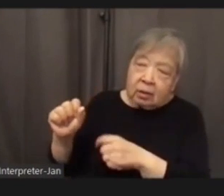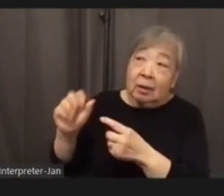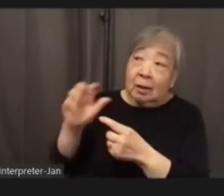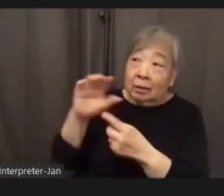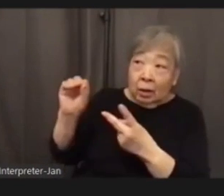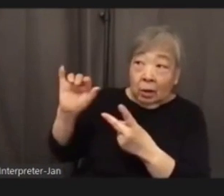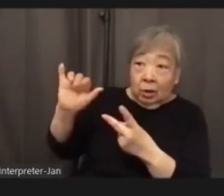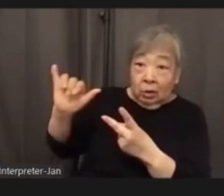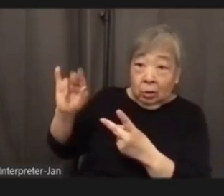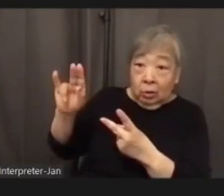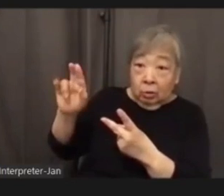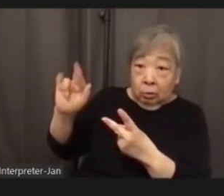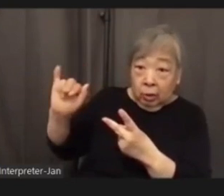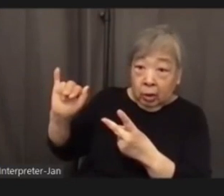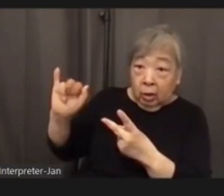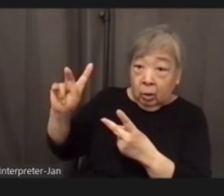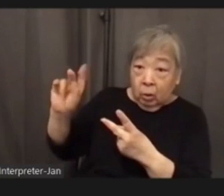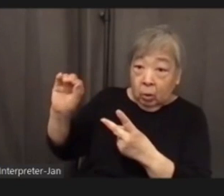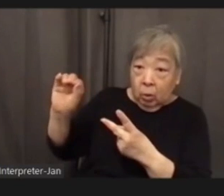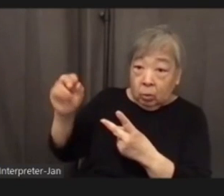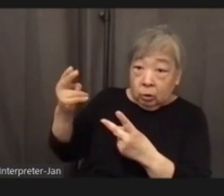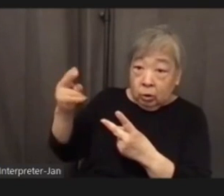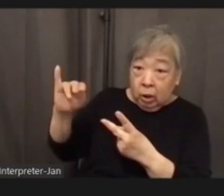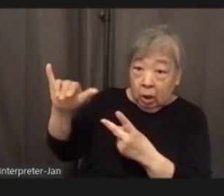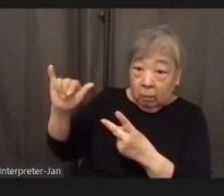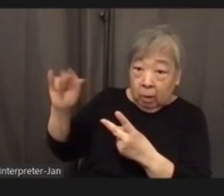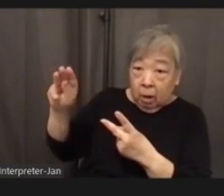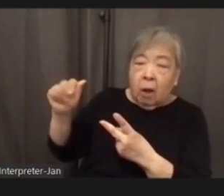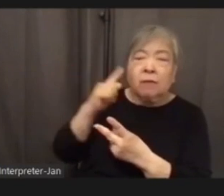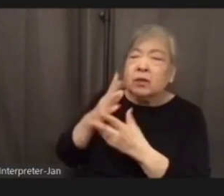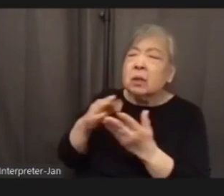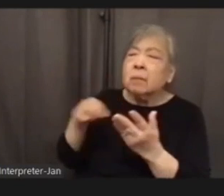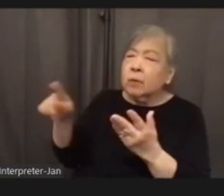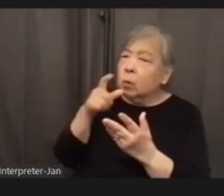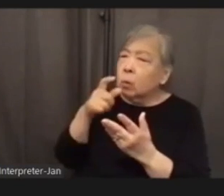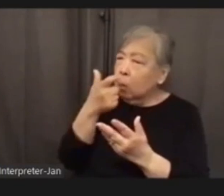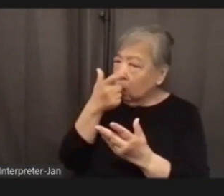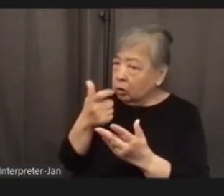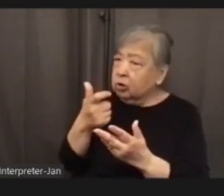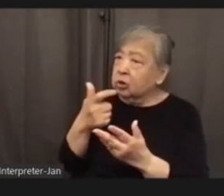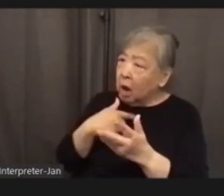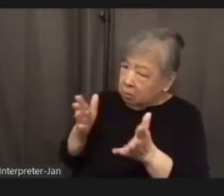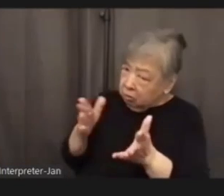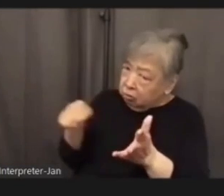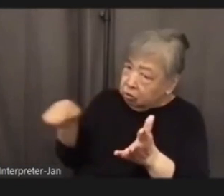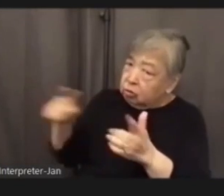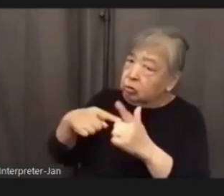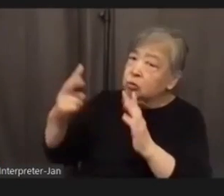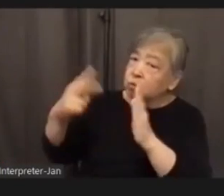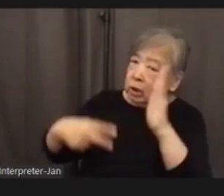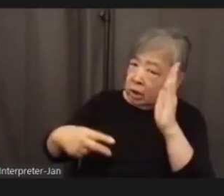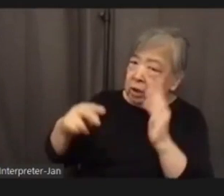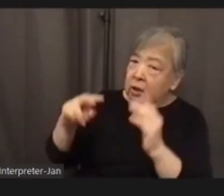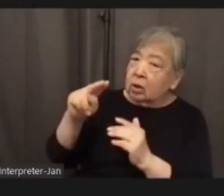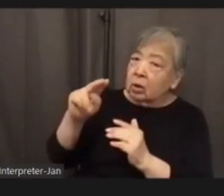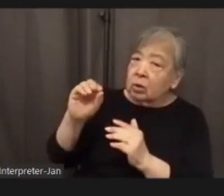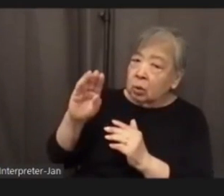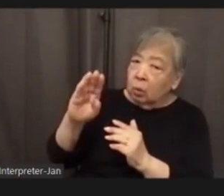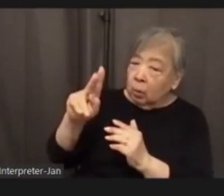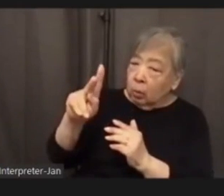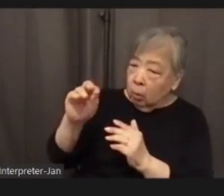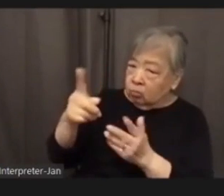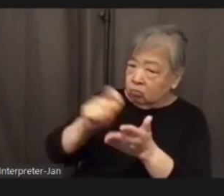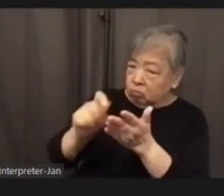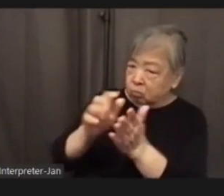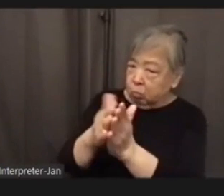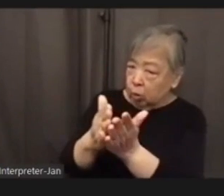Kochiyama. And for those of you who are watching, I encourage you to read Nobuko's memoir when it comes out in June